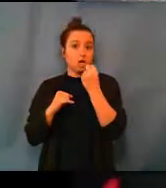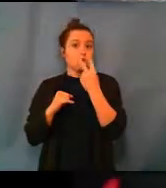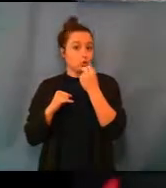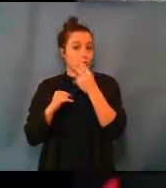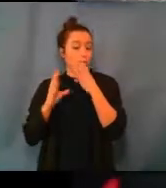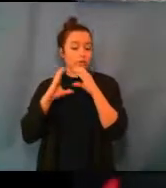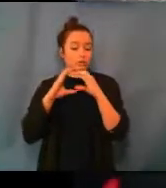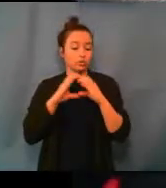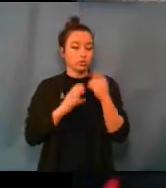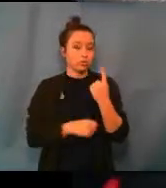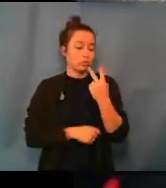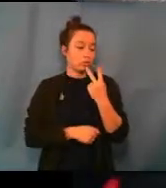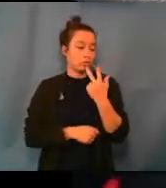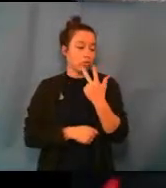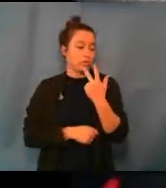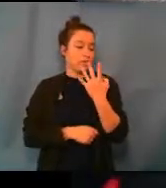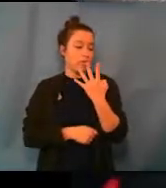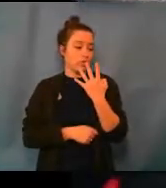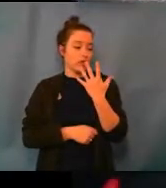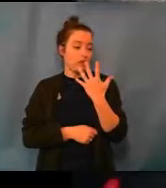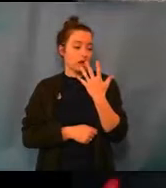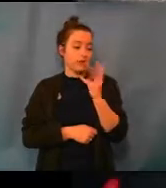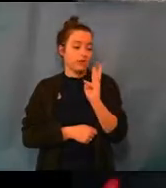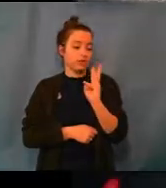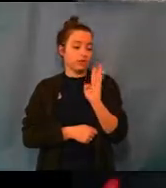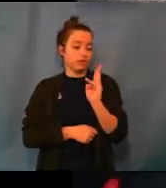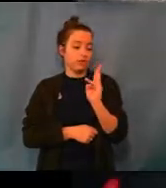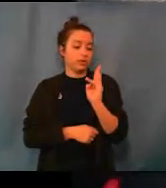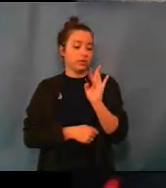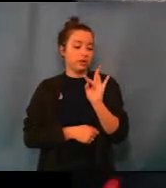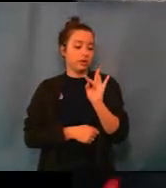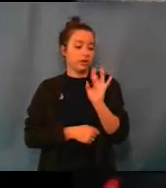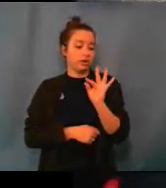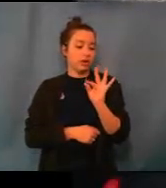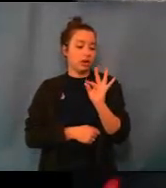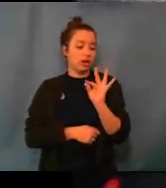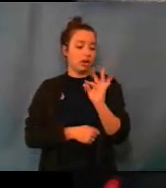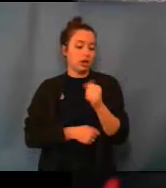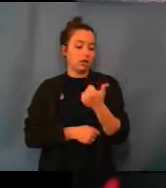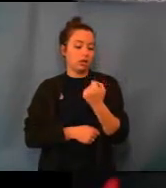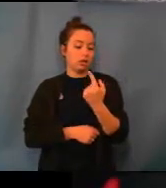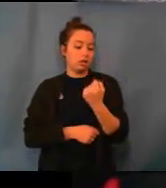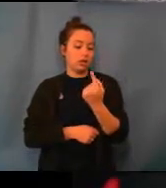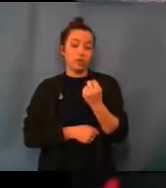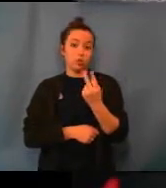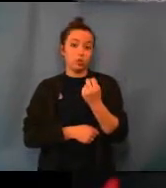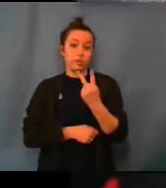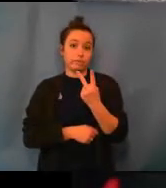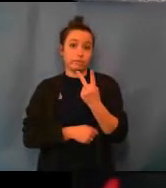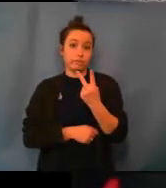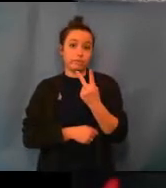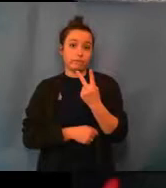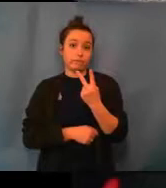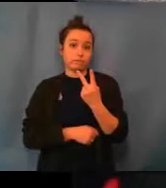have in all. 1, 2, 3, 4, 5, 6, 7, 8, 9, 10, 11,